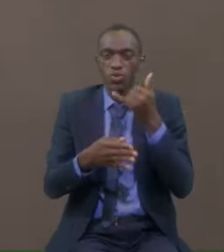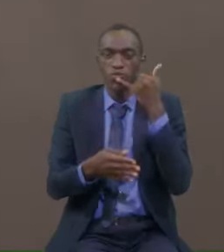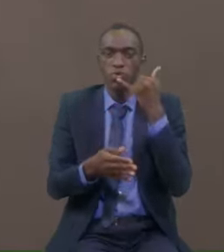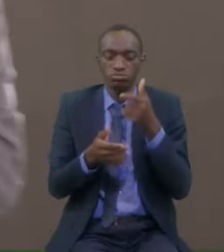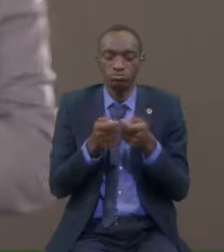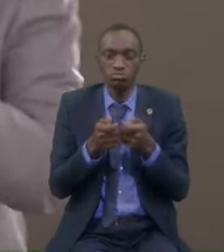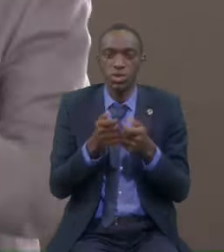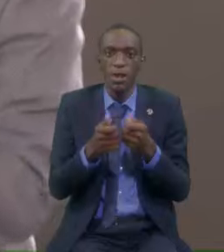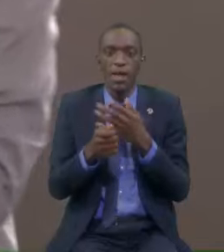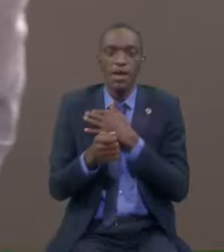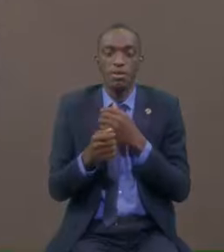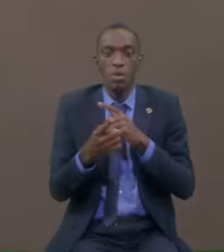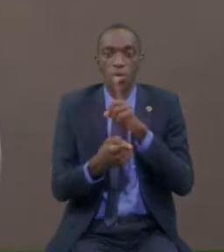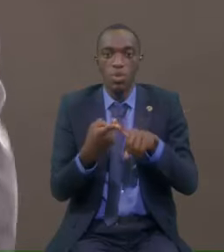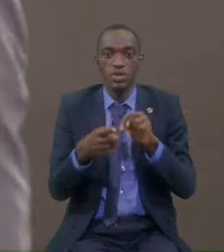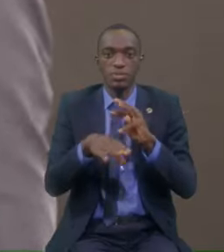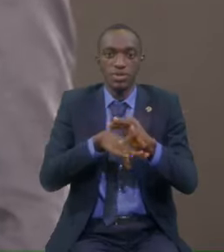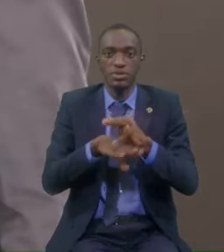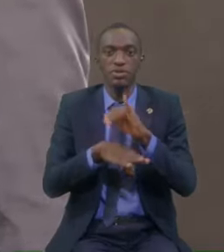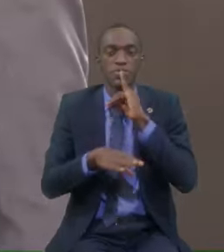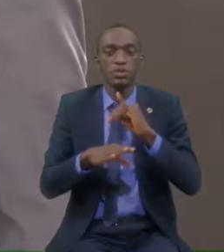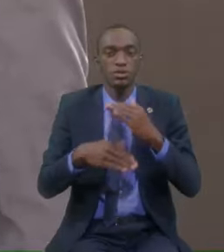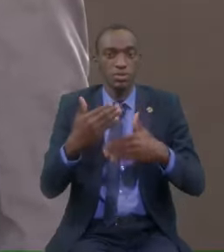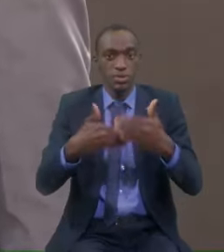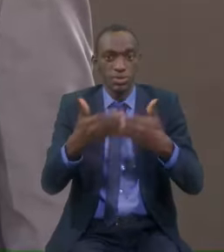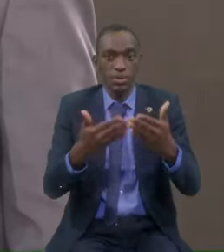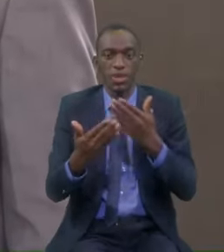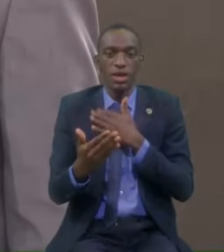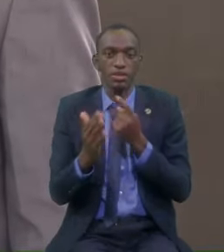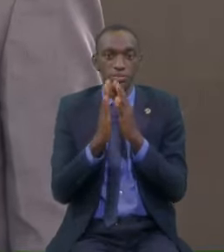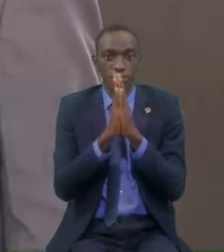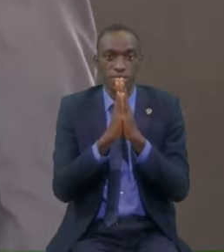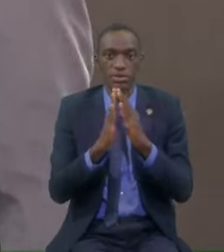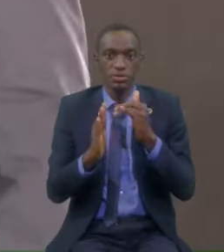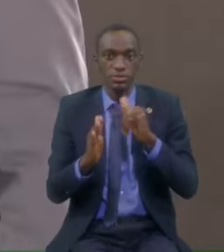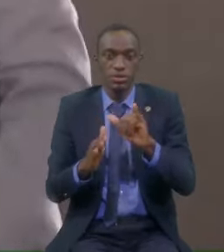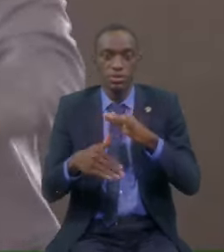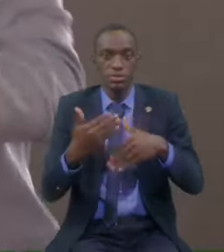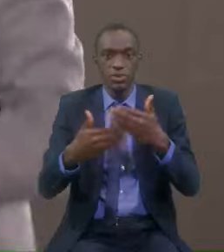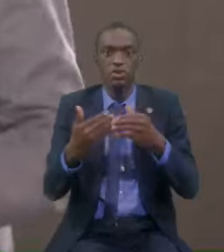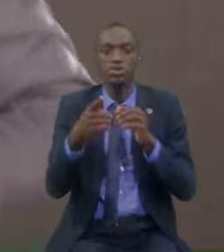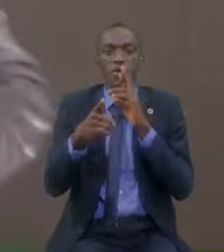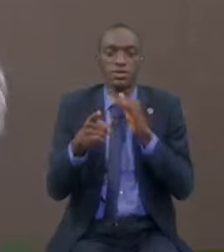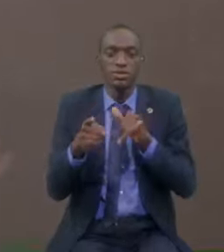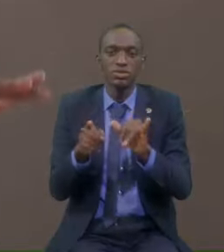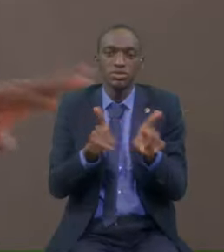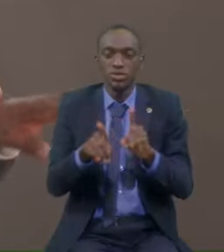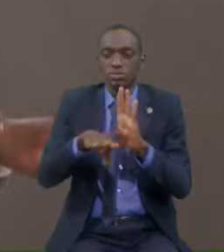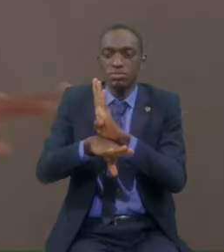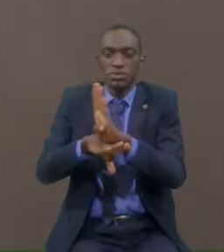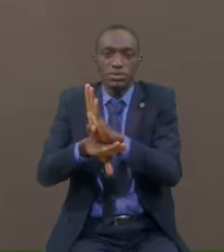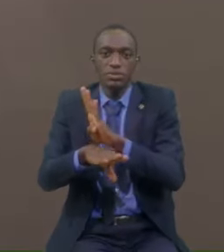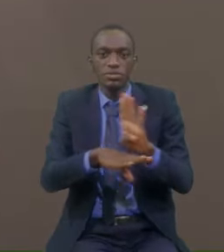going on, while the prayer is going on, you're still trying to do business, you're still doing this and doing that and